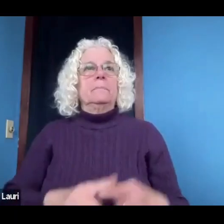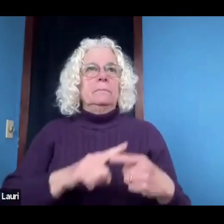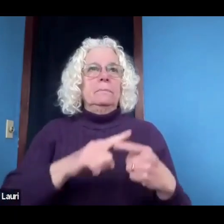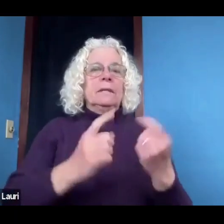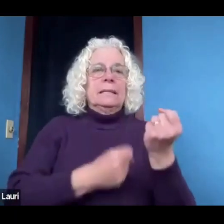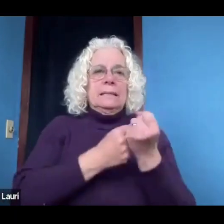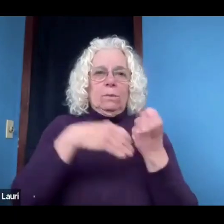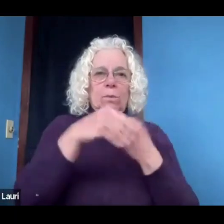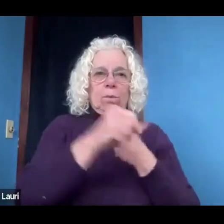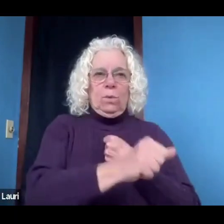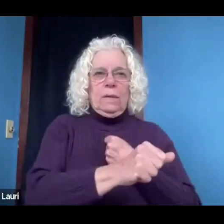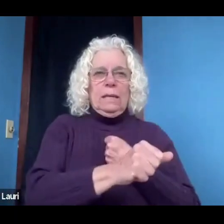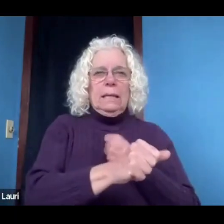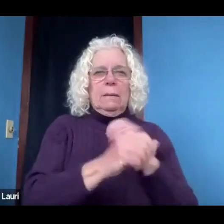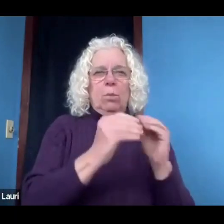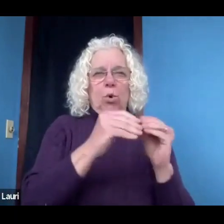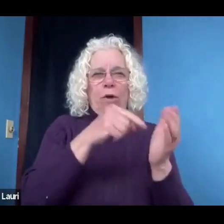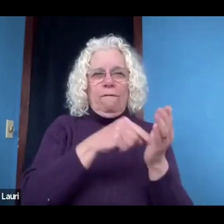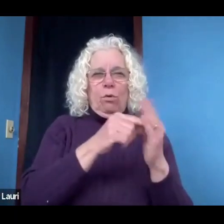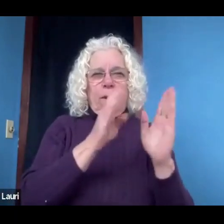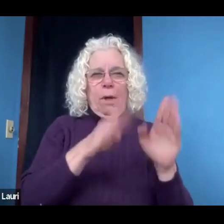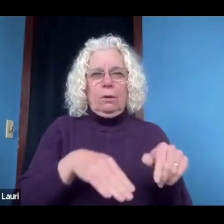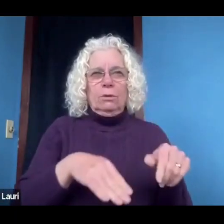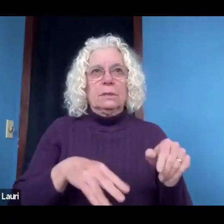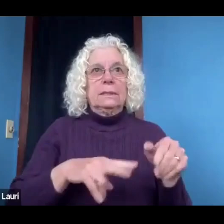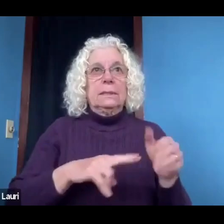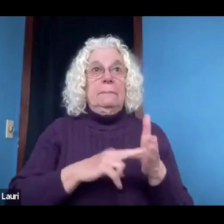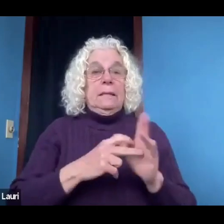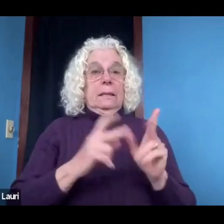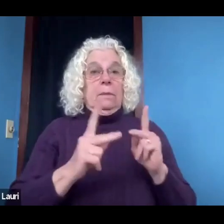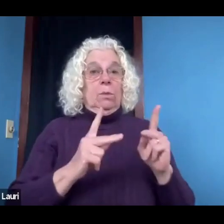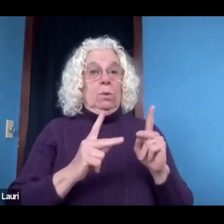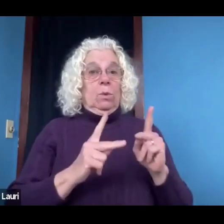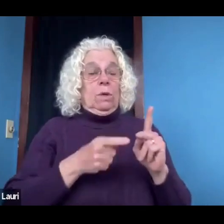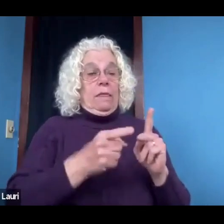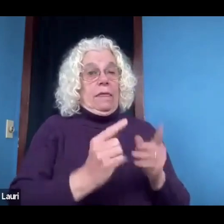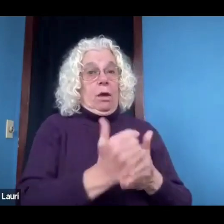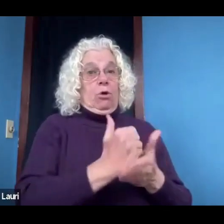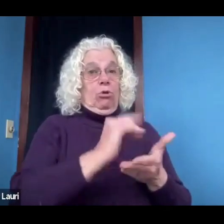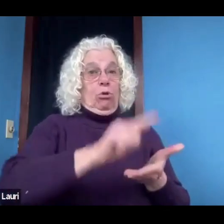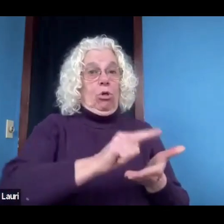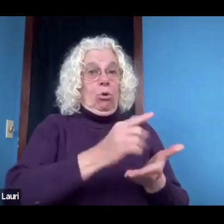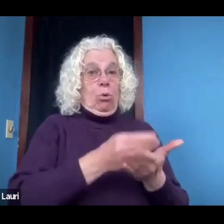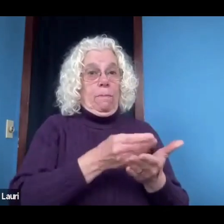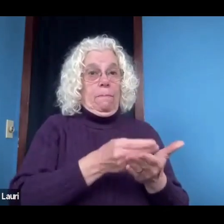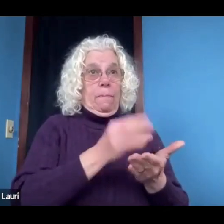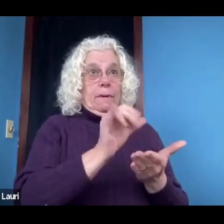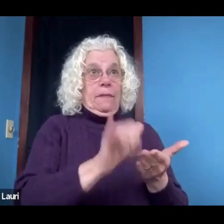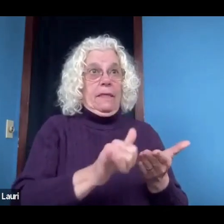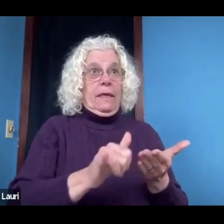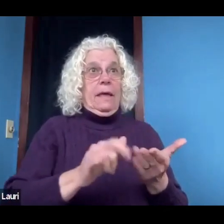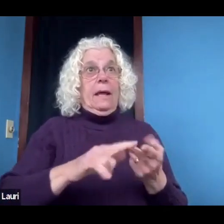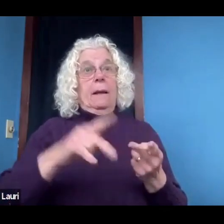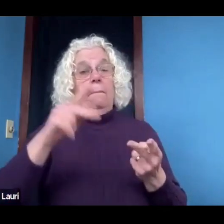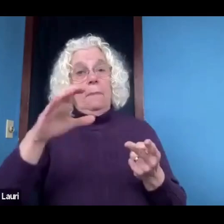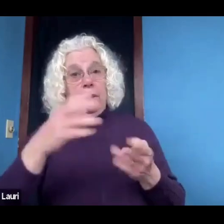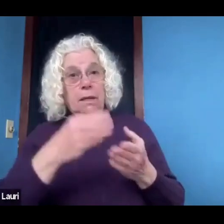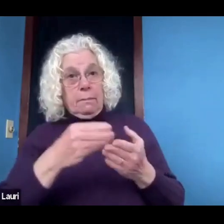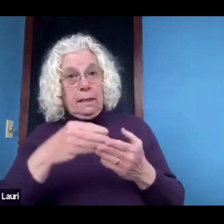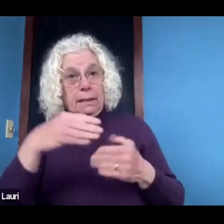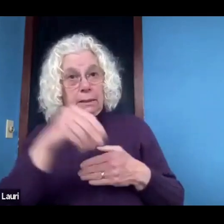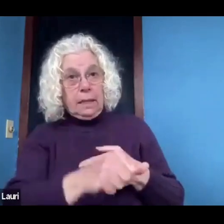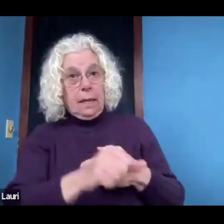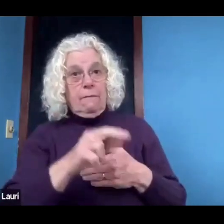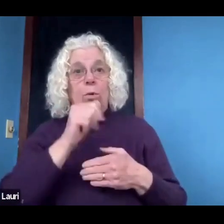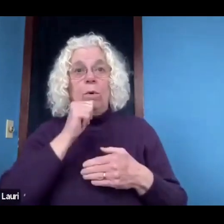housing, or affordable housing, which are for those individuals who are low income. These can be publicly subsidized or